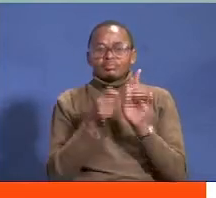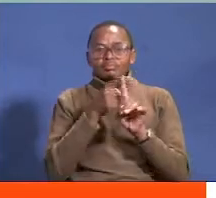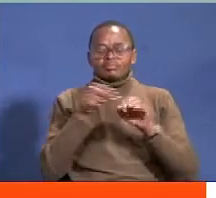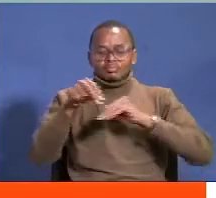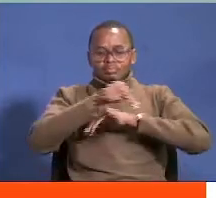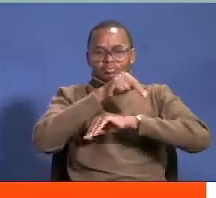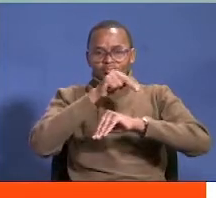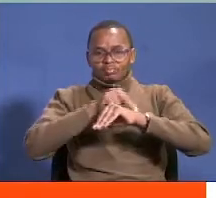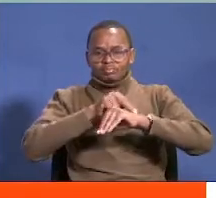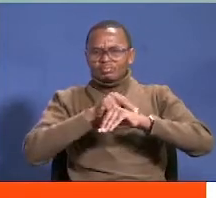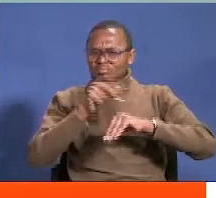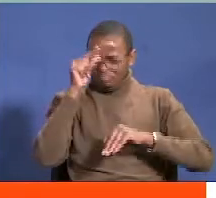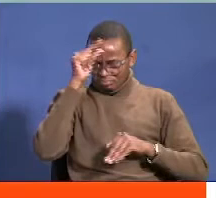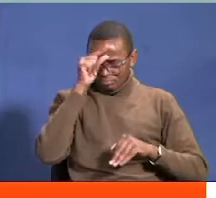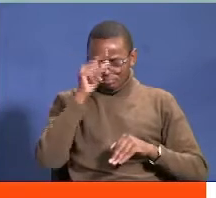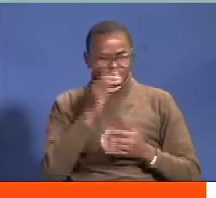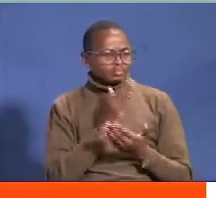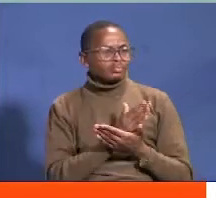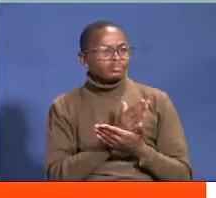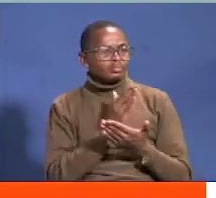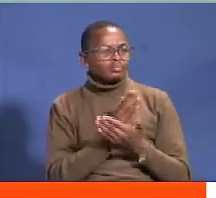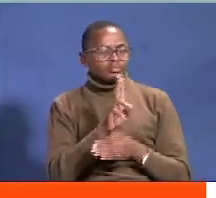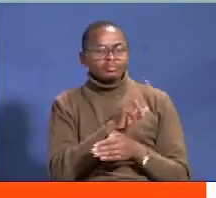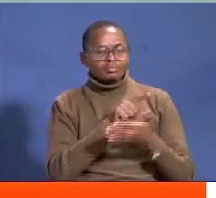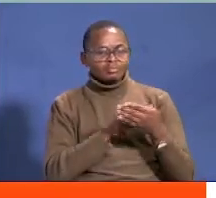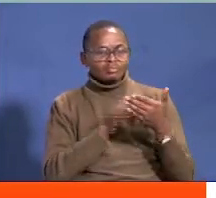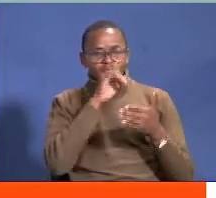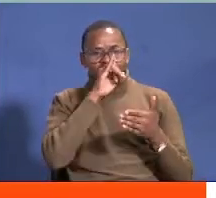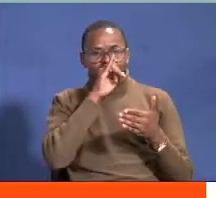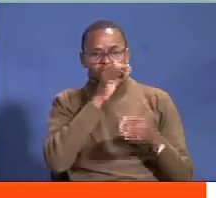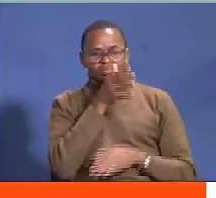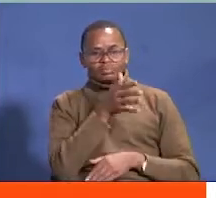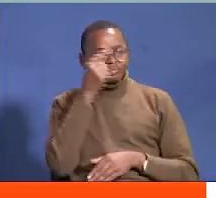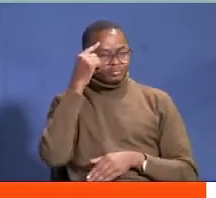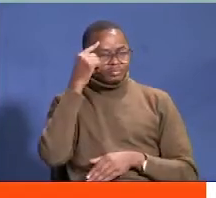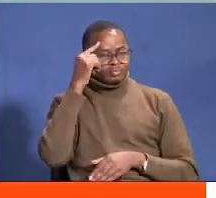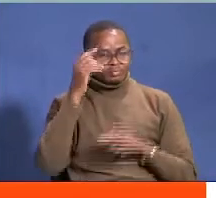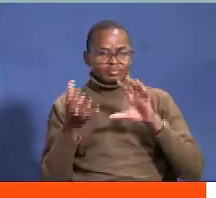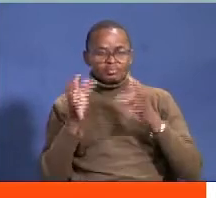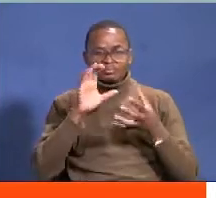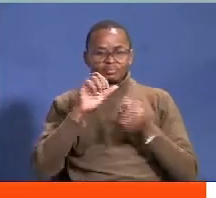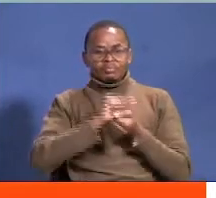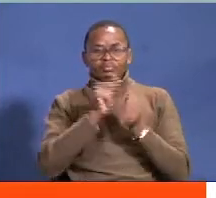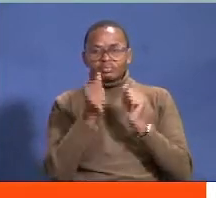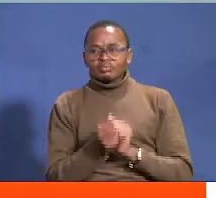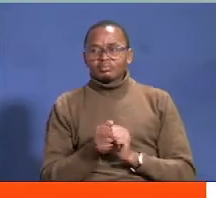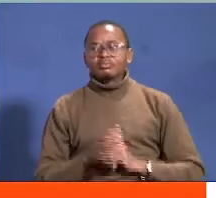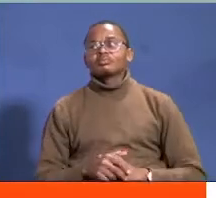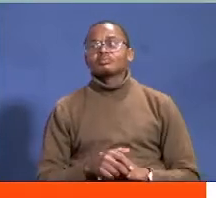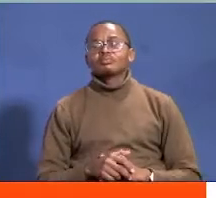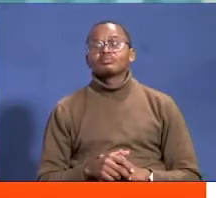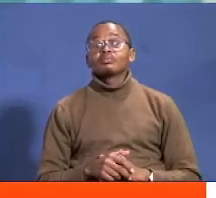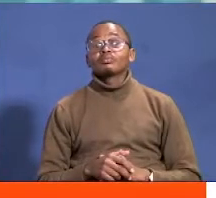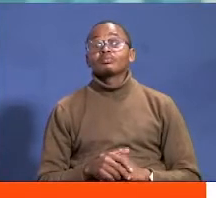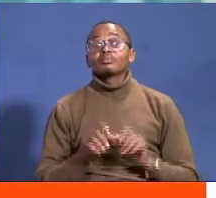national government. Now, do you think they will really utilize whatever is there for the climate change? Actually,